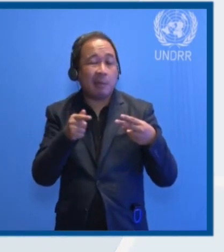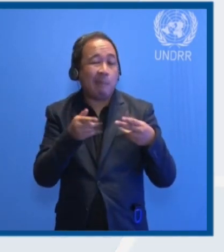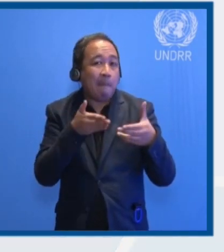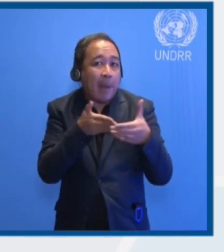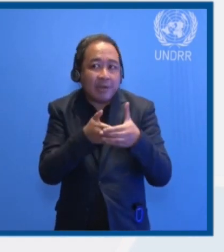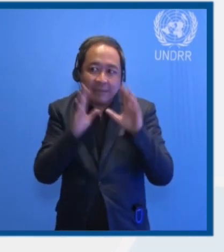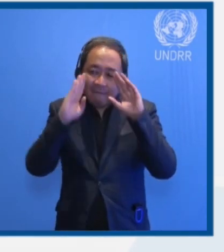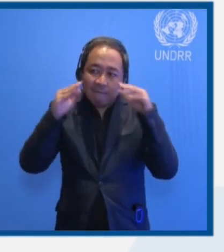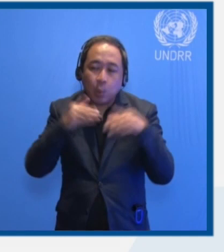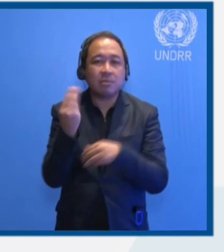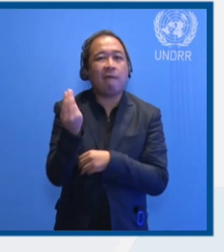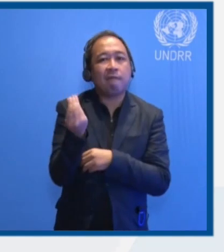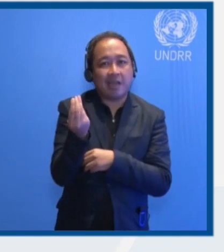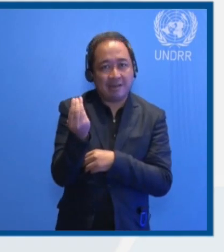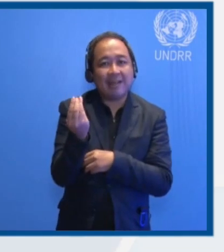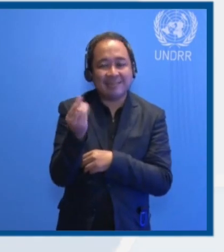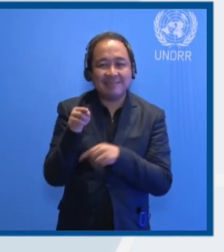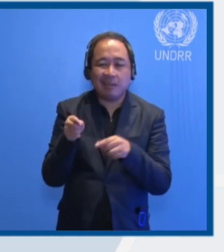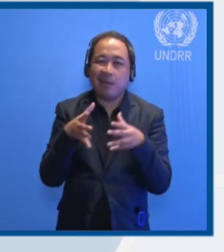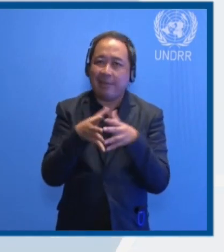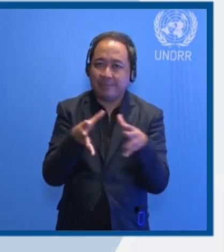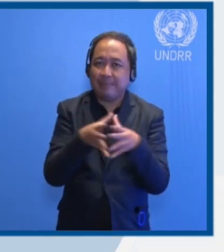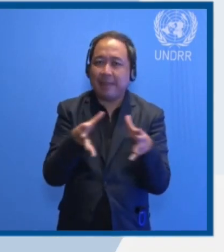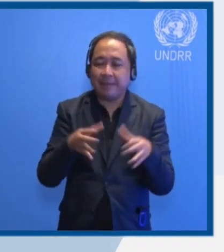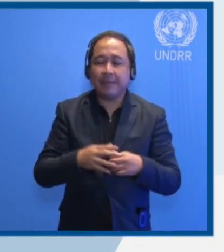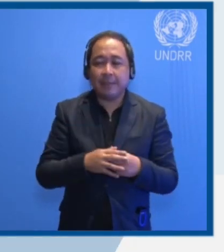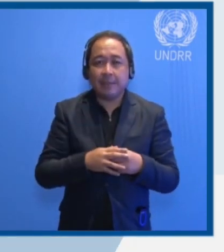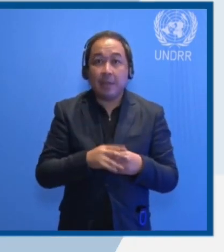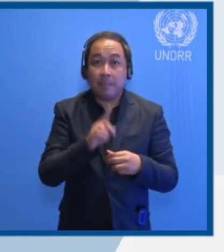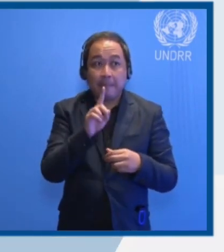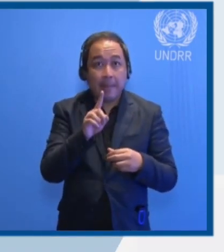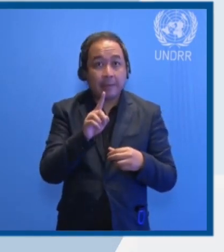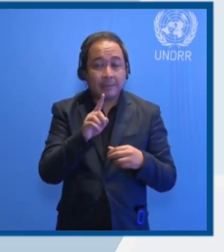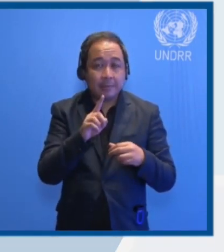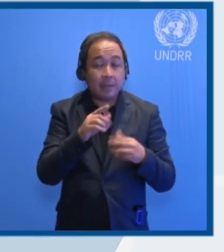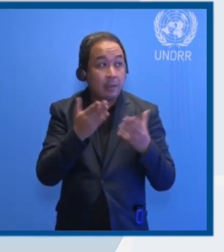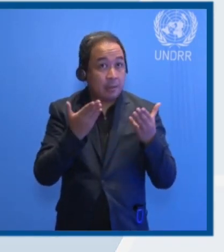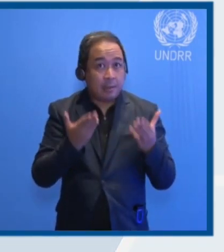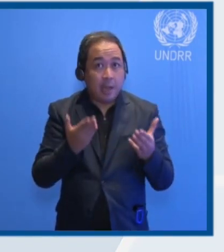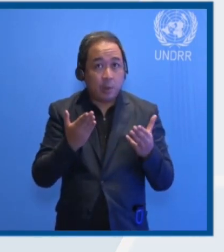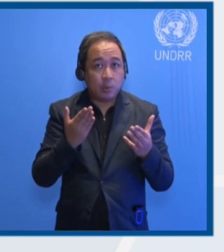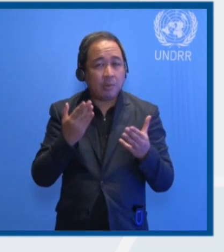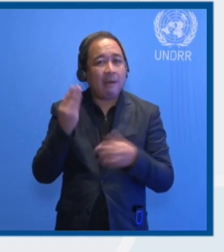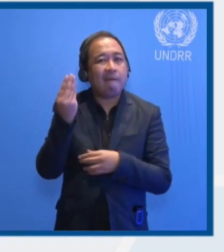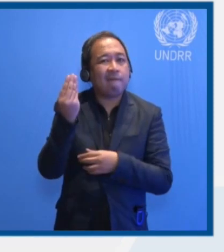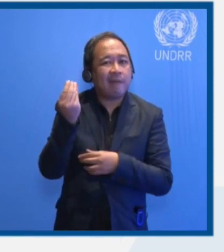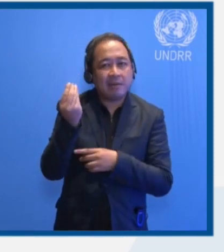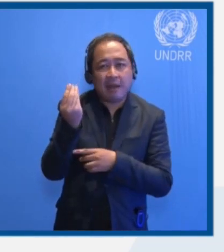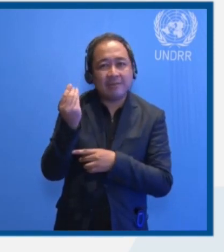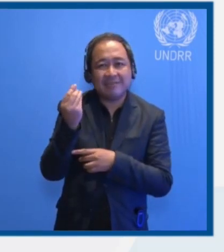at length. And I think the key issue here is the fact that diverse financing mechanisms are